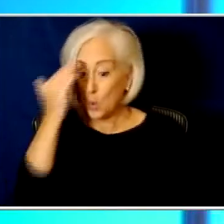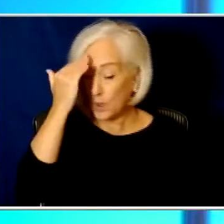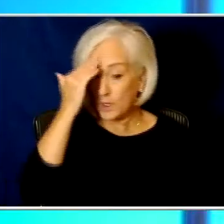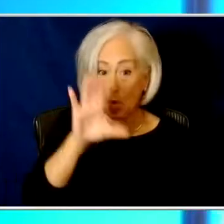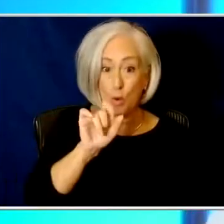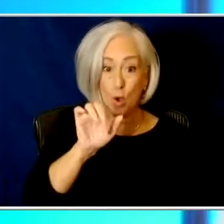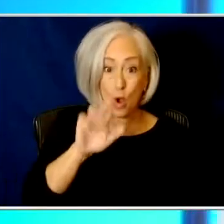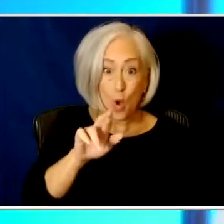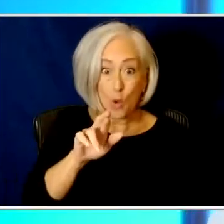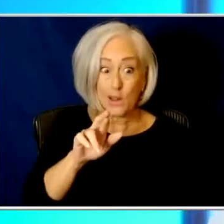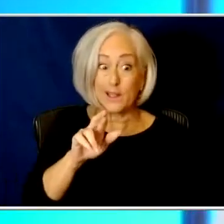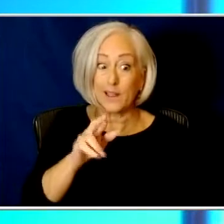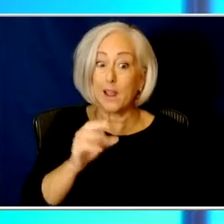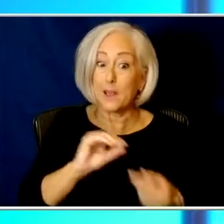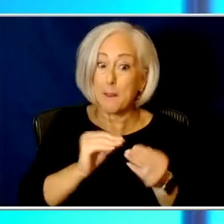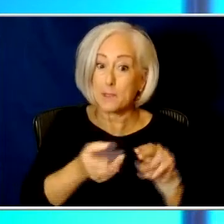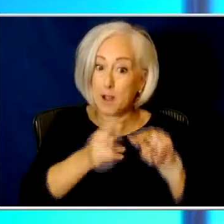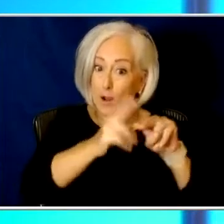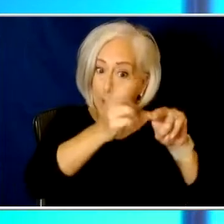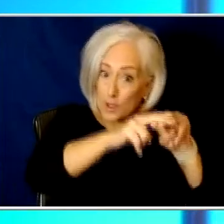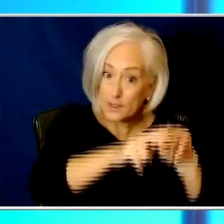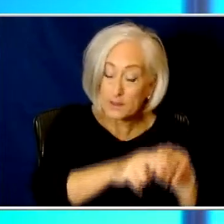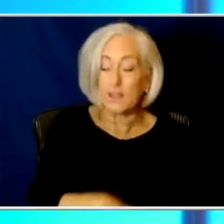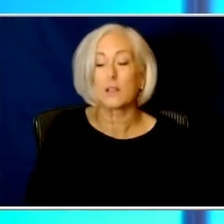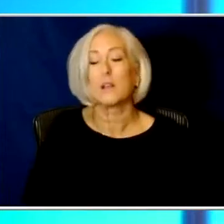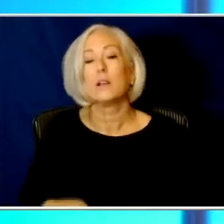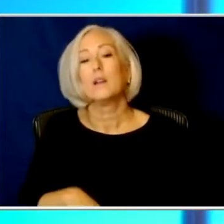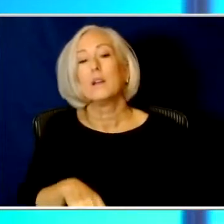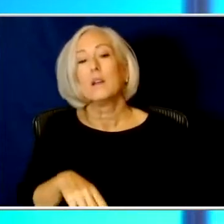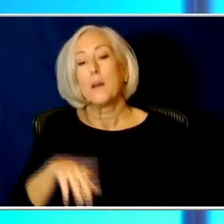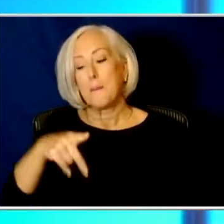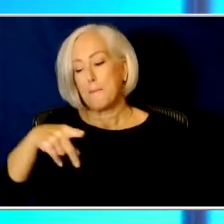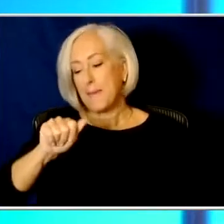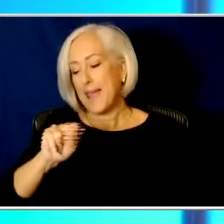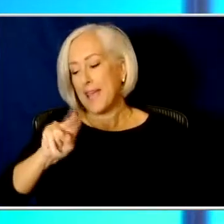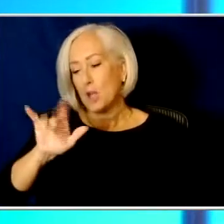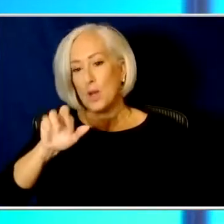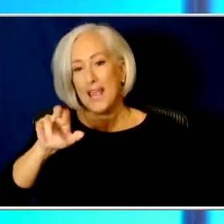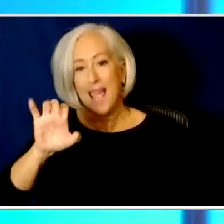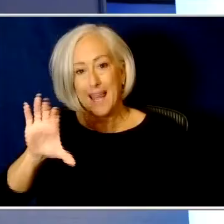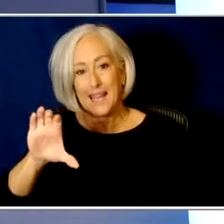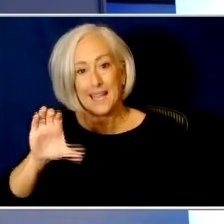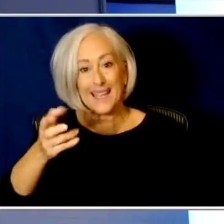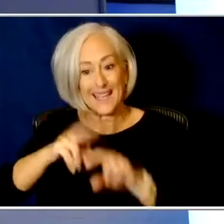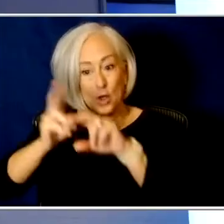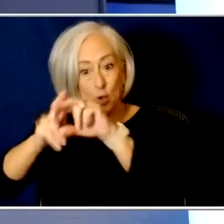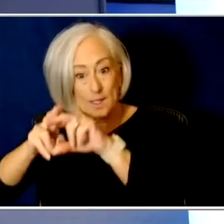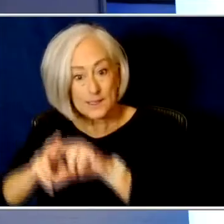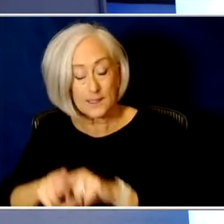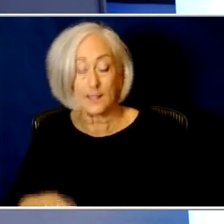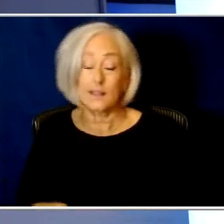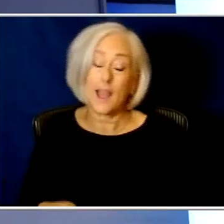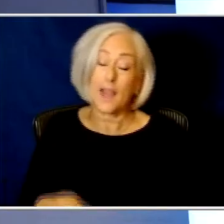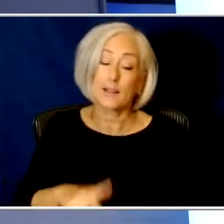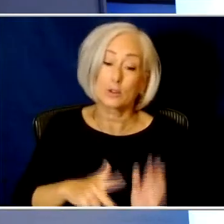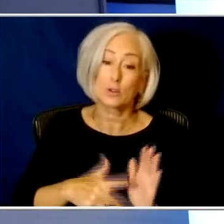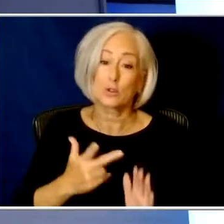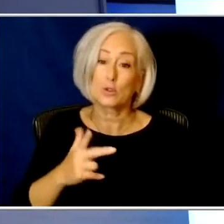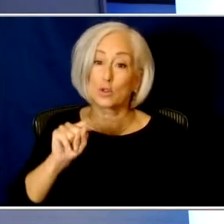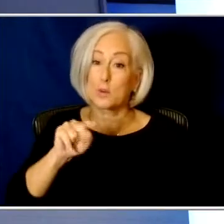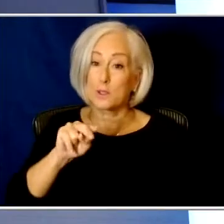the rise, and breast cancer, we know that obesity is linked to triple negative especially. And we know that African American